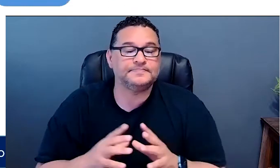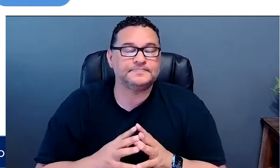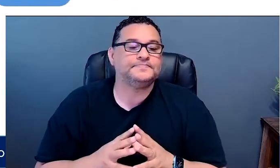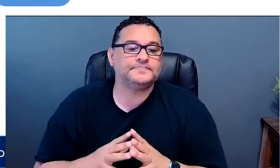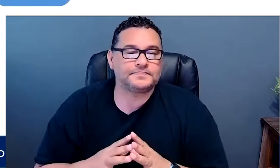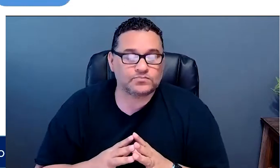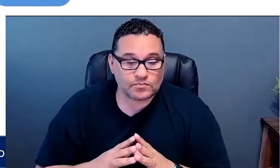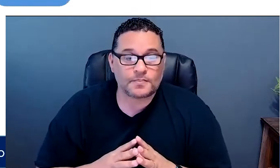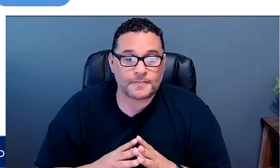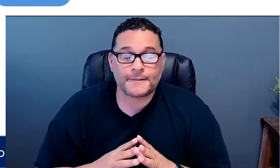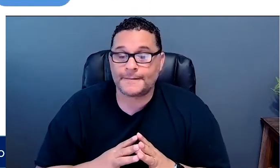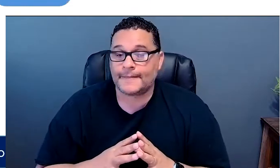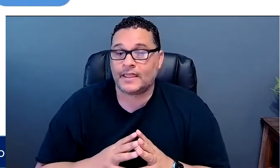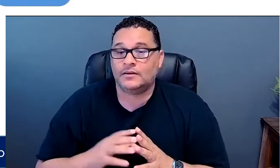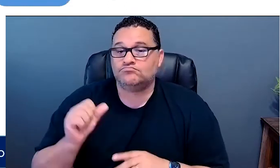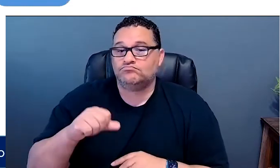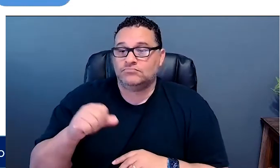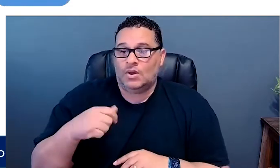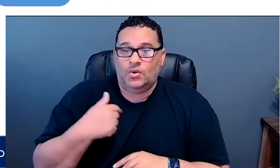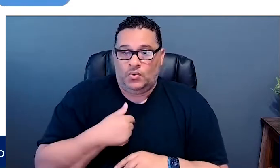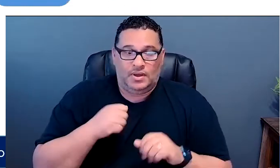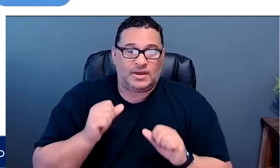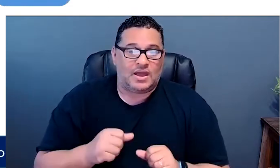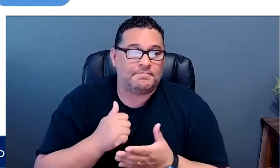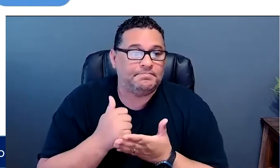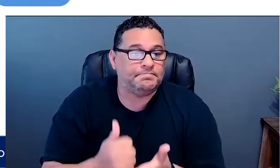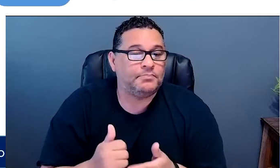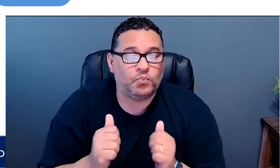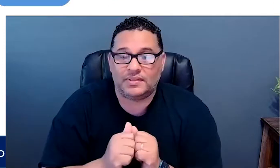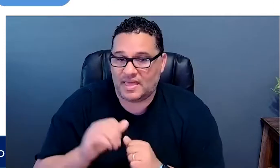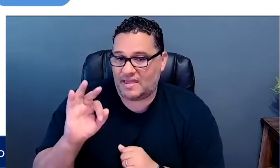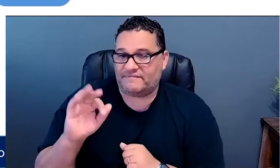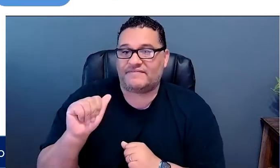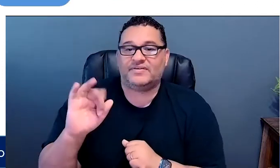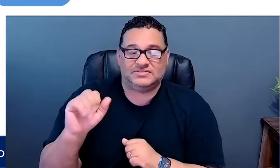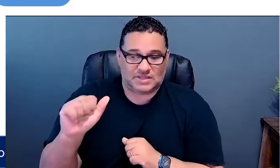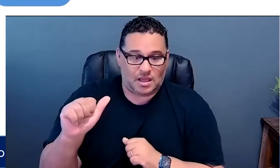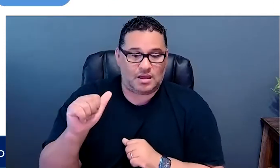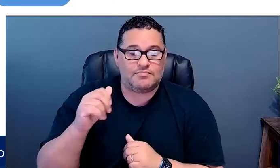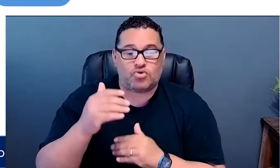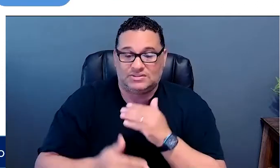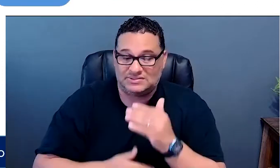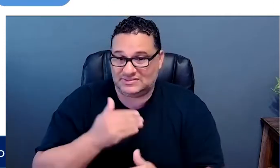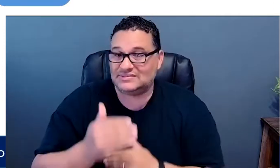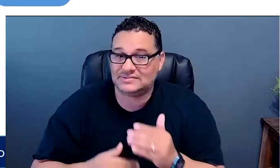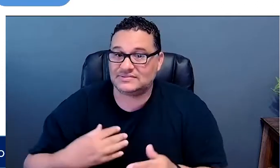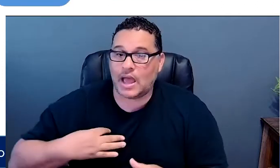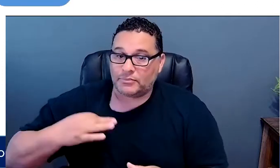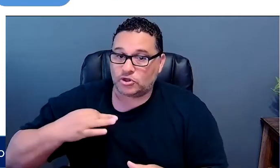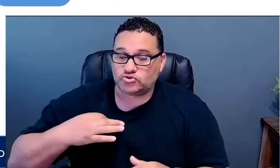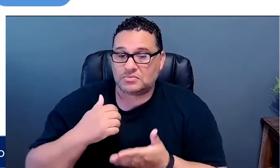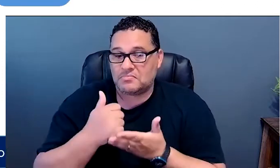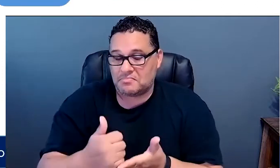And yes, we can assist with the FAFSA application process, but there's also